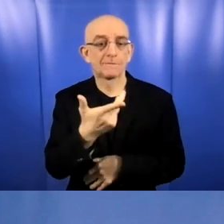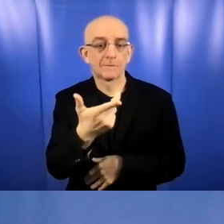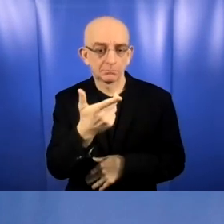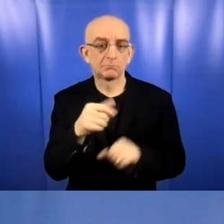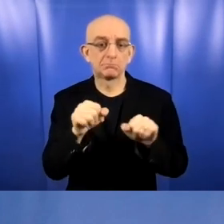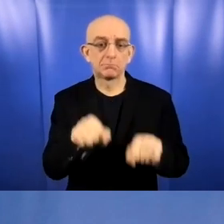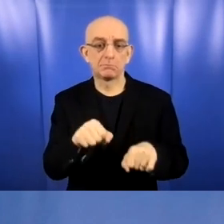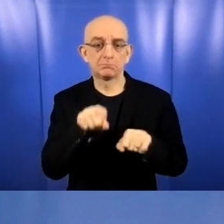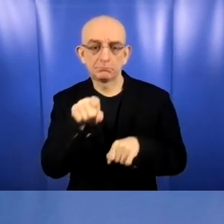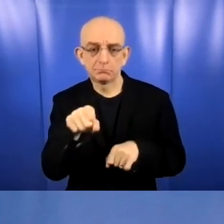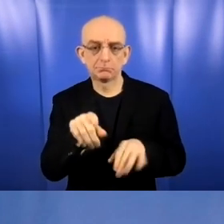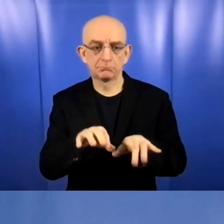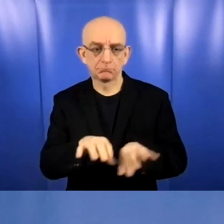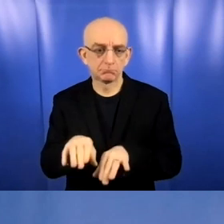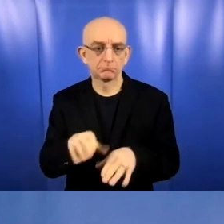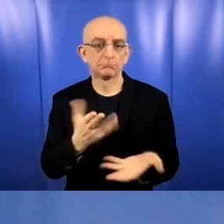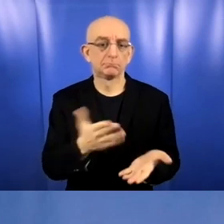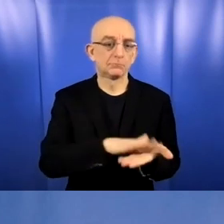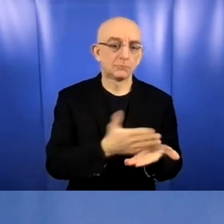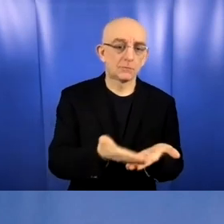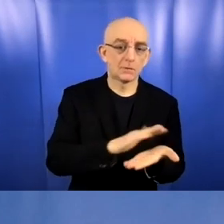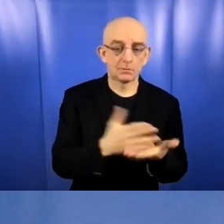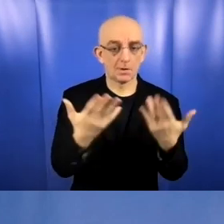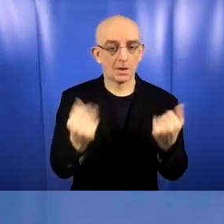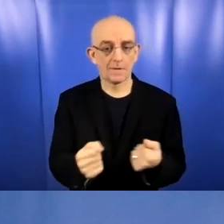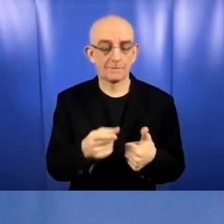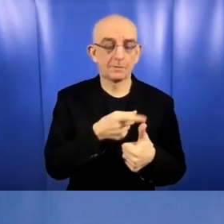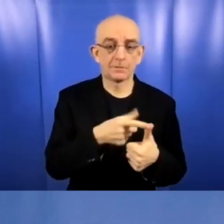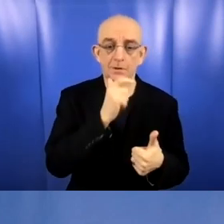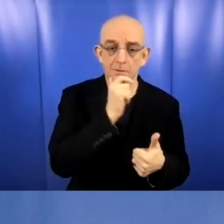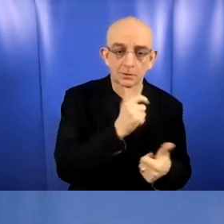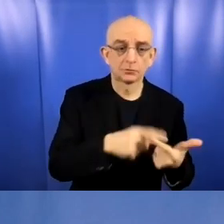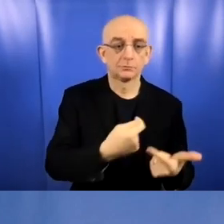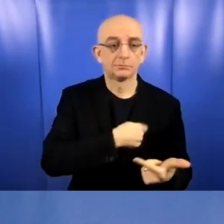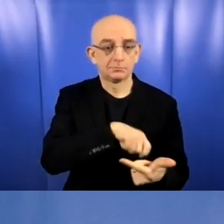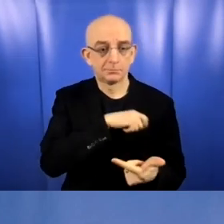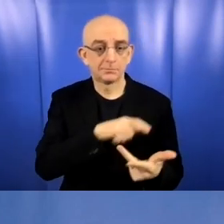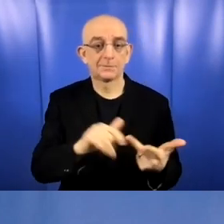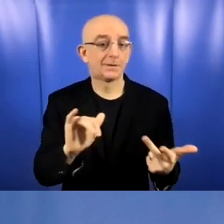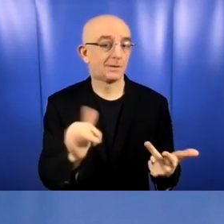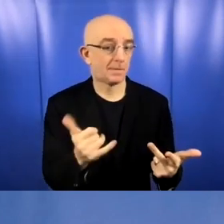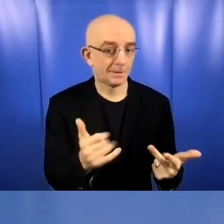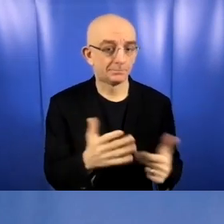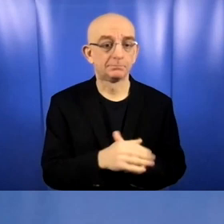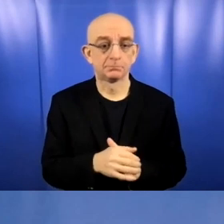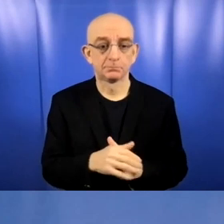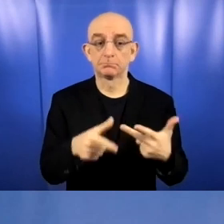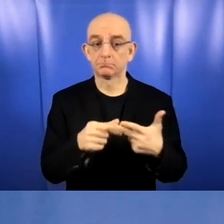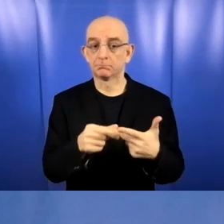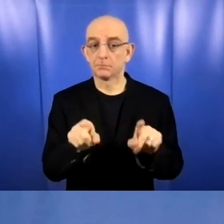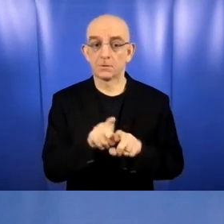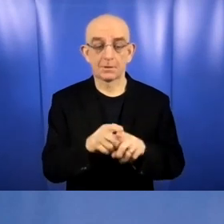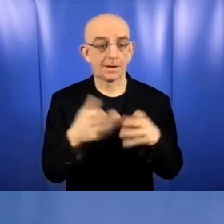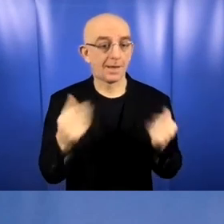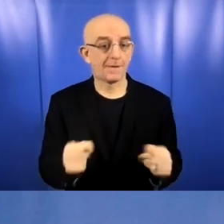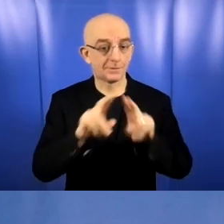International Sign Language available as well. You do need, though, to have the latest version of Zoom downloaded in order to use